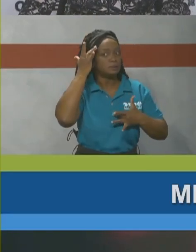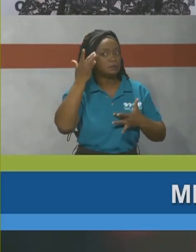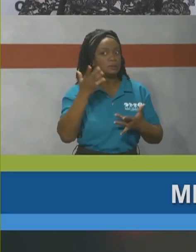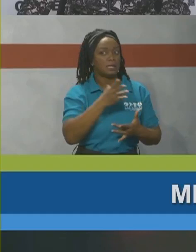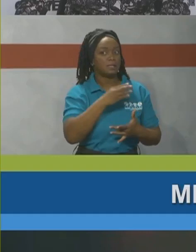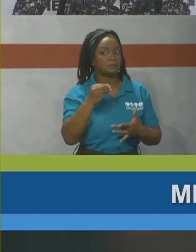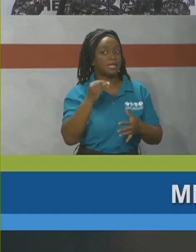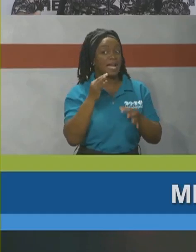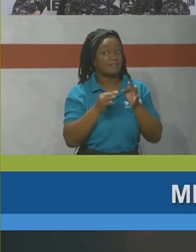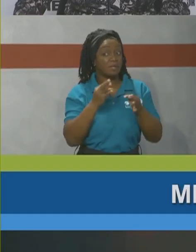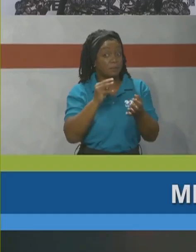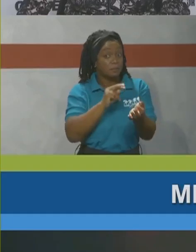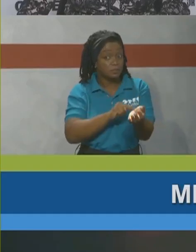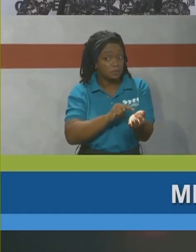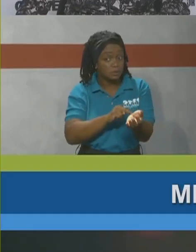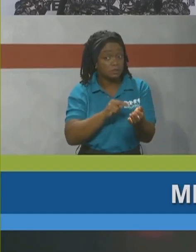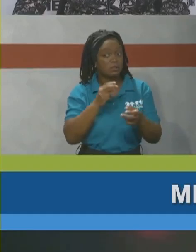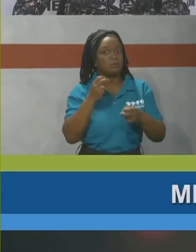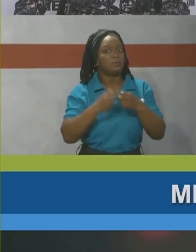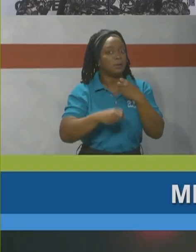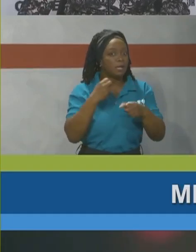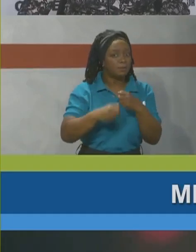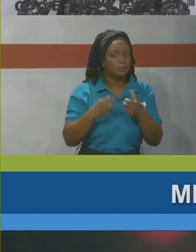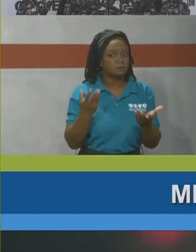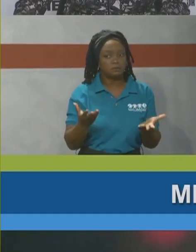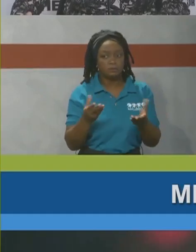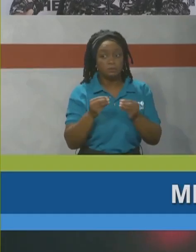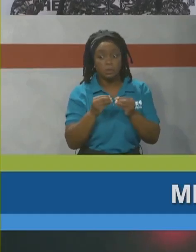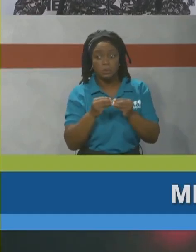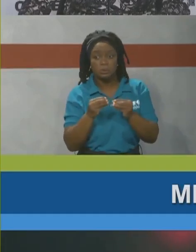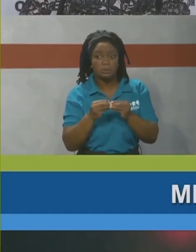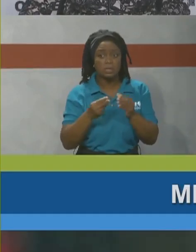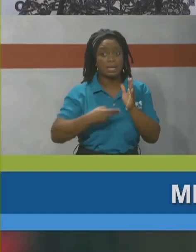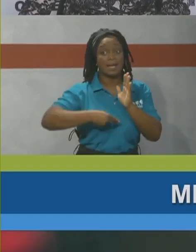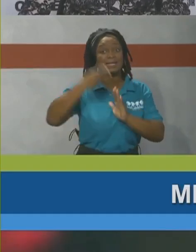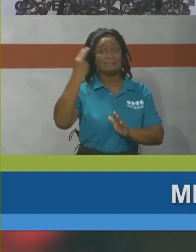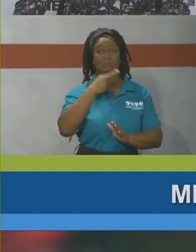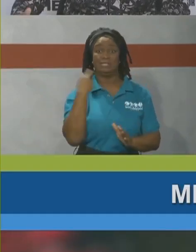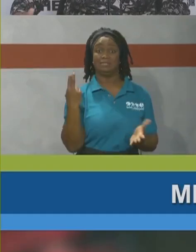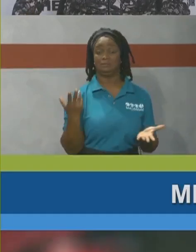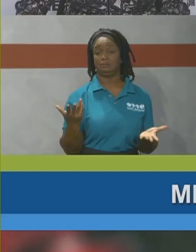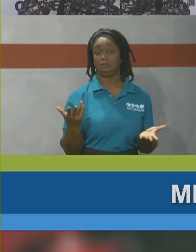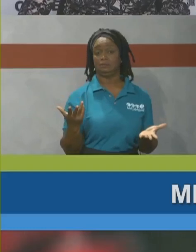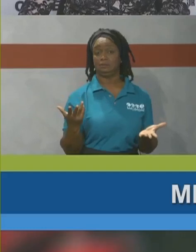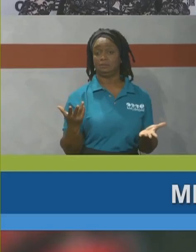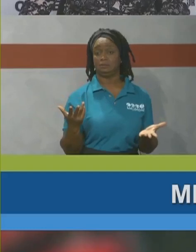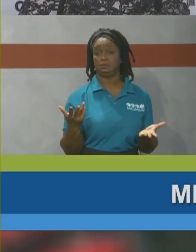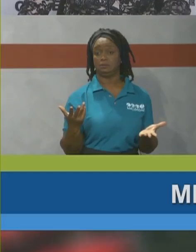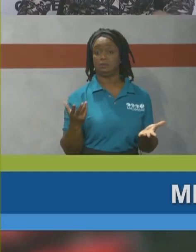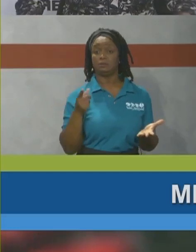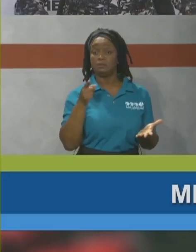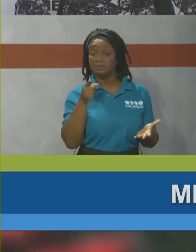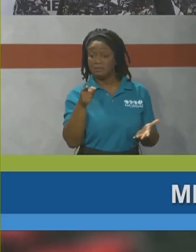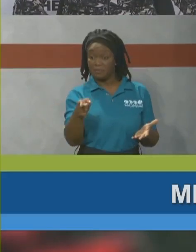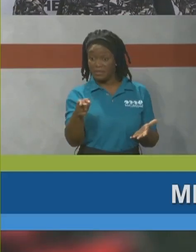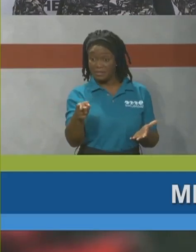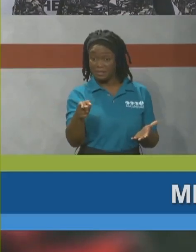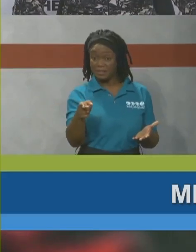medical conditions, who are the vulnerable groups who have severe COVID, and they're the ones who have been having the mortality so